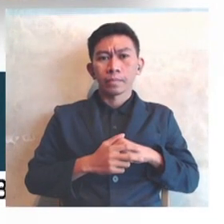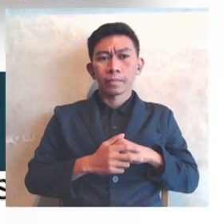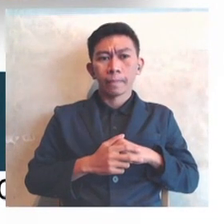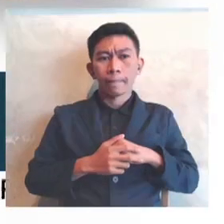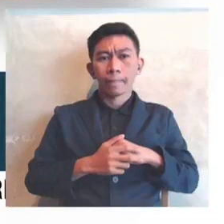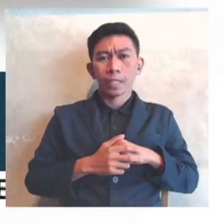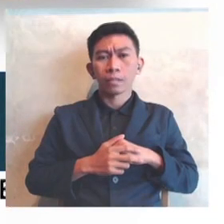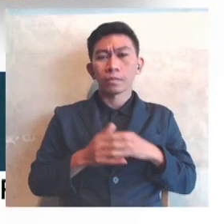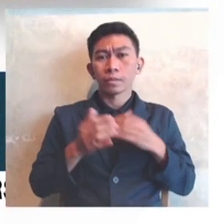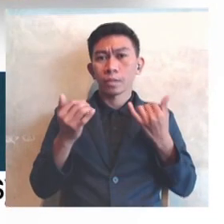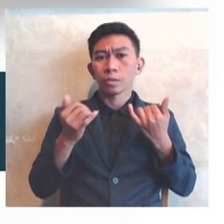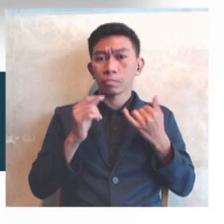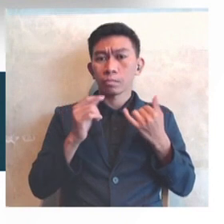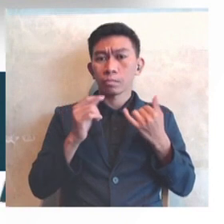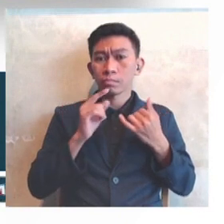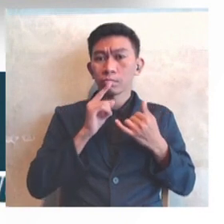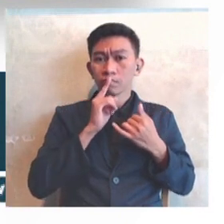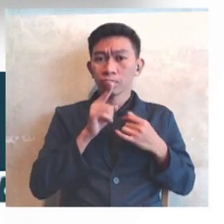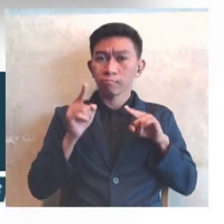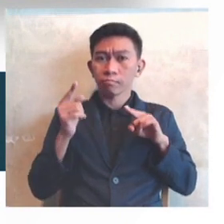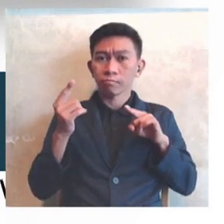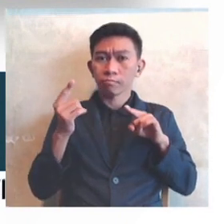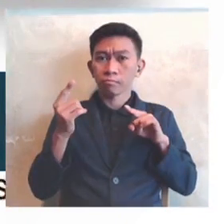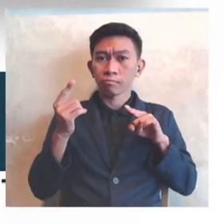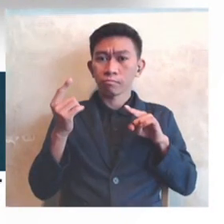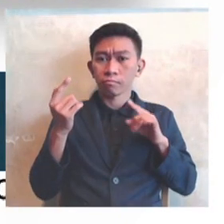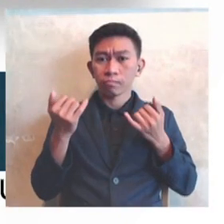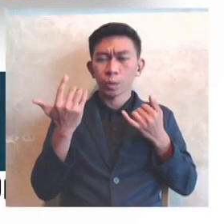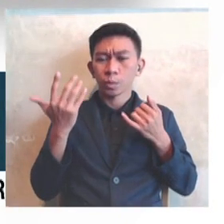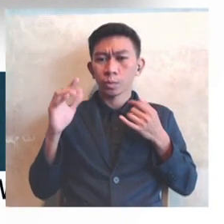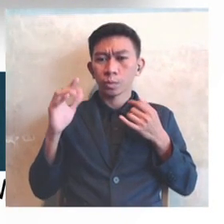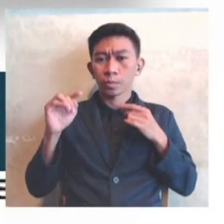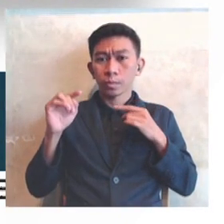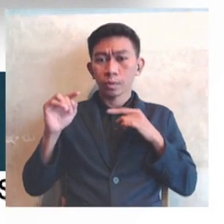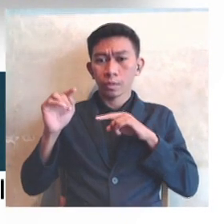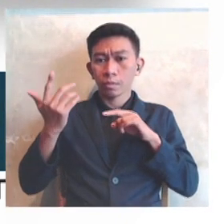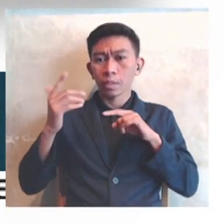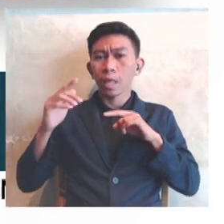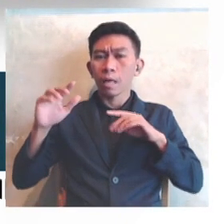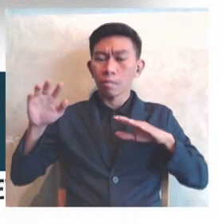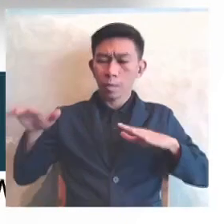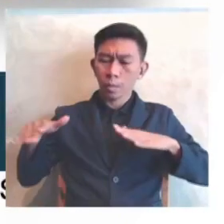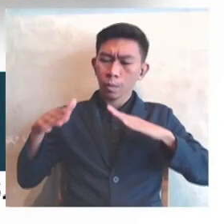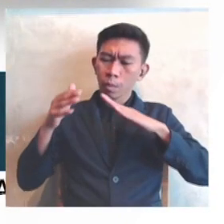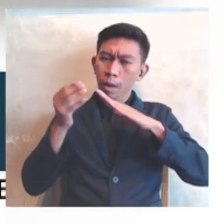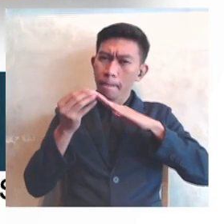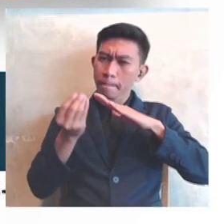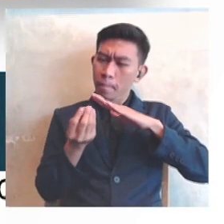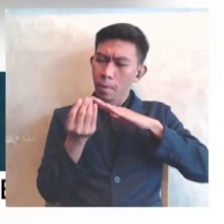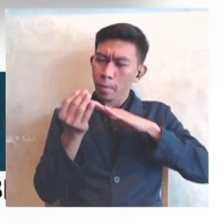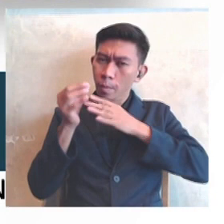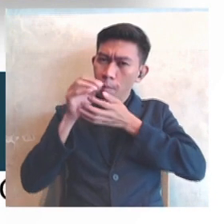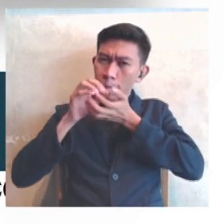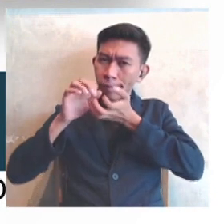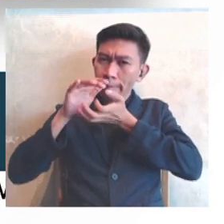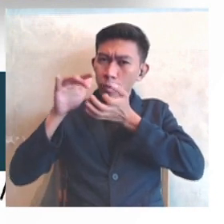Kumahaba po yung mga lumalayo yung mga pyroclastic density current, umabot po ng 4 kilometers ang